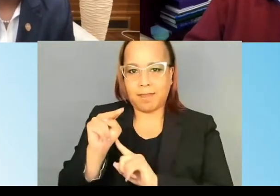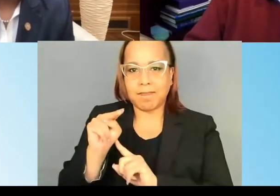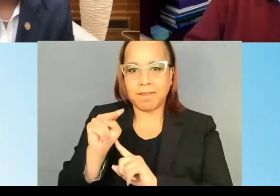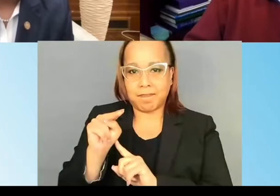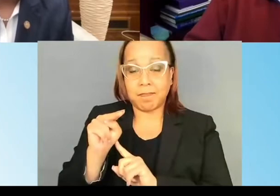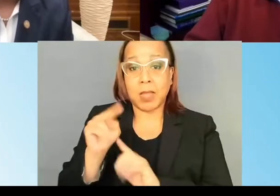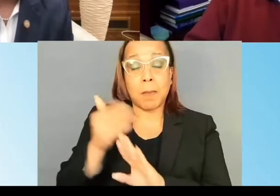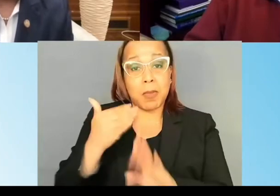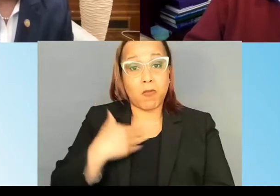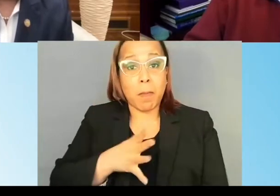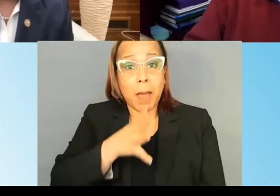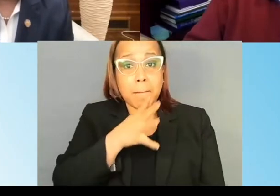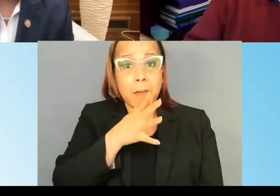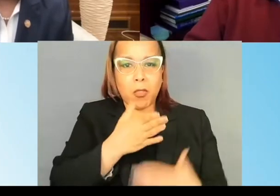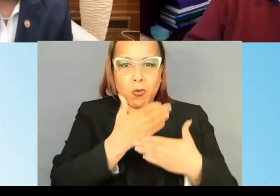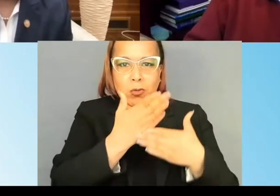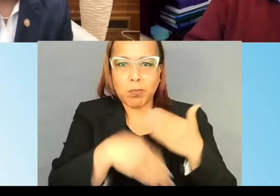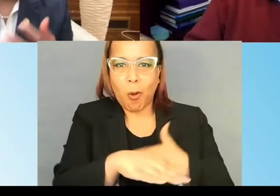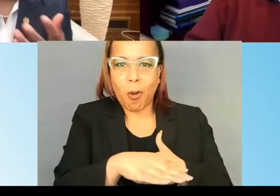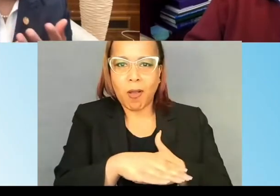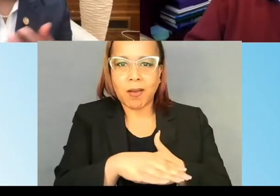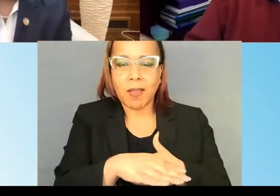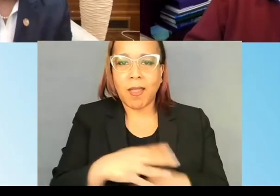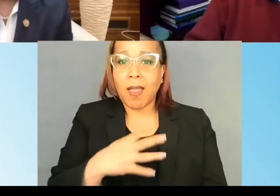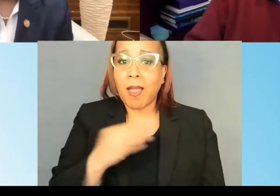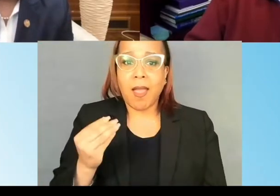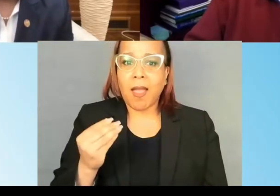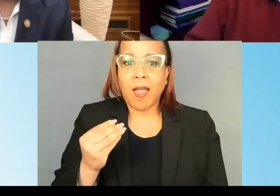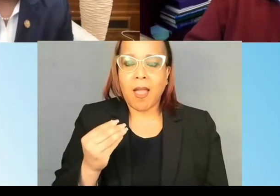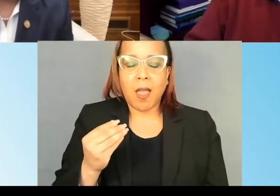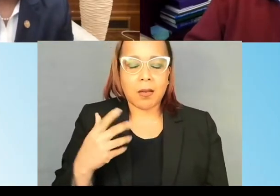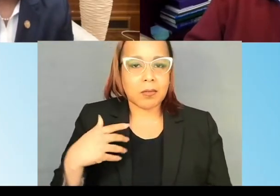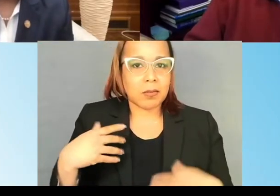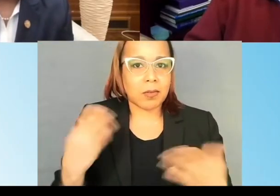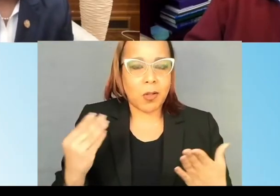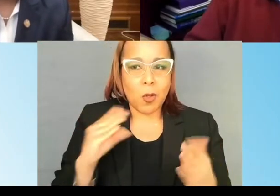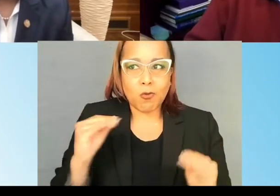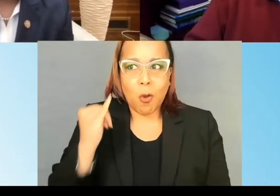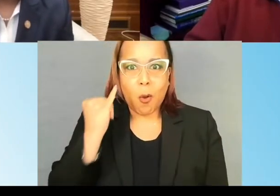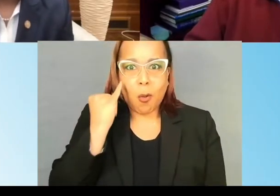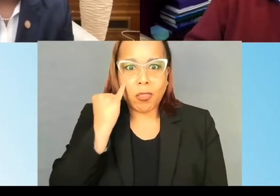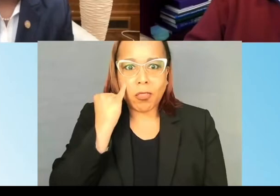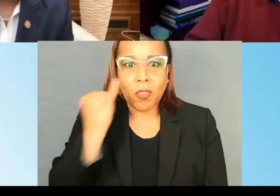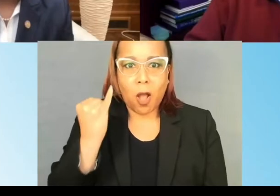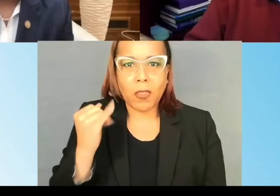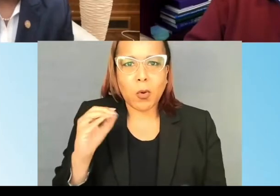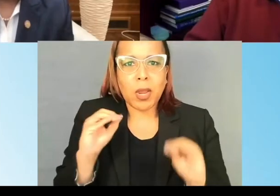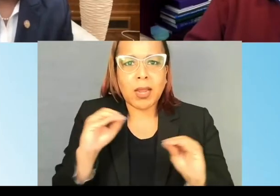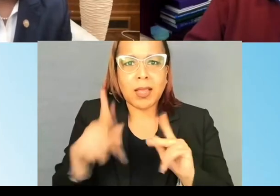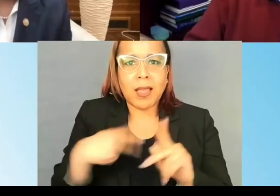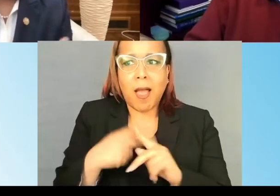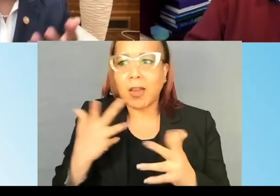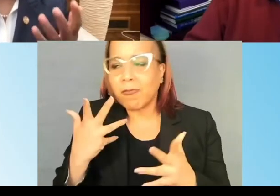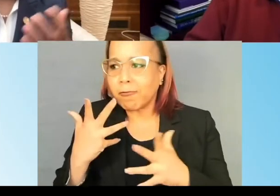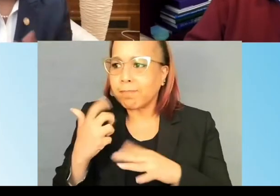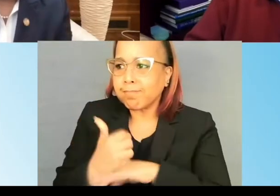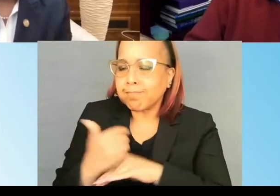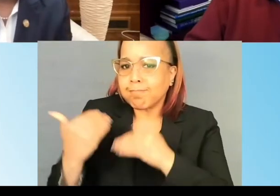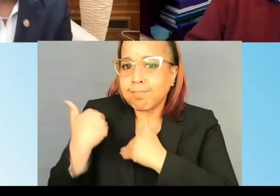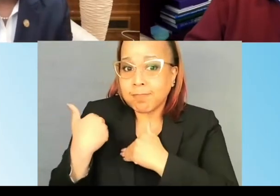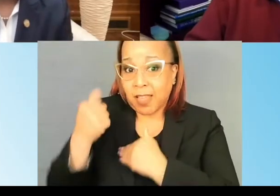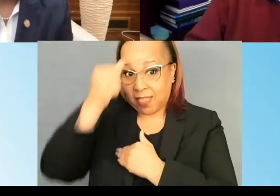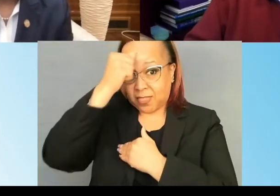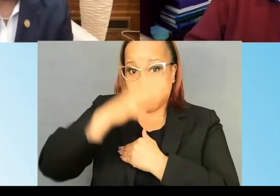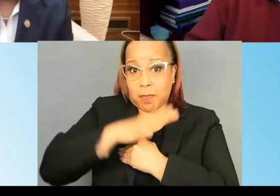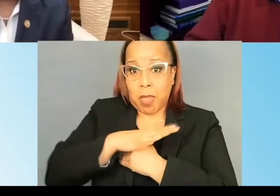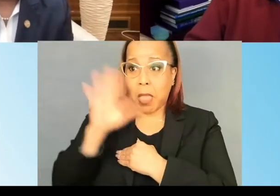my mother was even born, and no thought that there would ever be any kind of accountability. This man went on